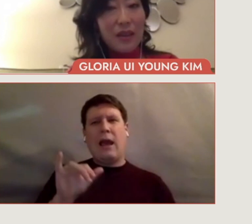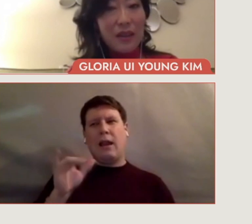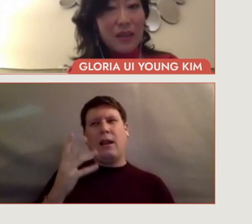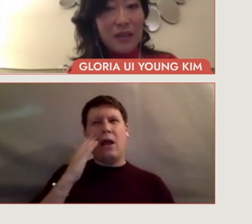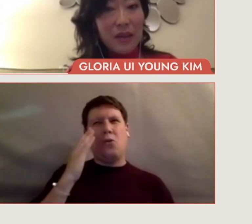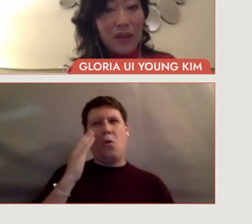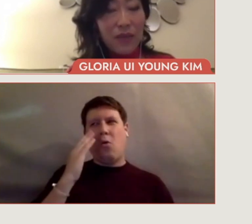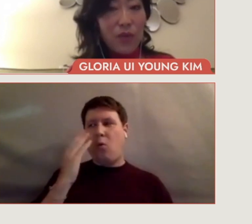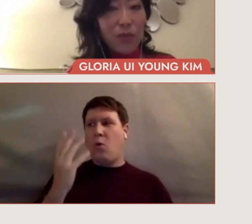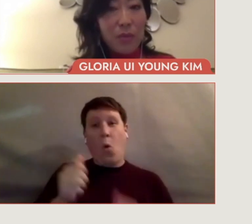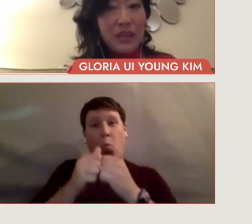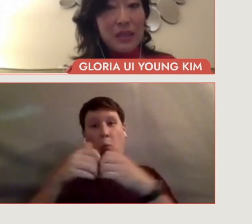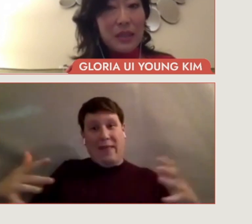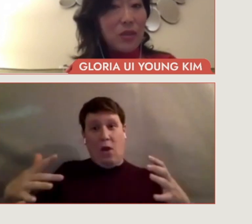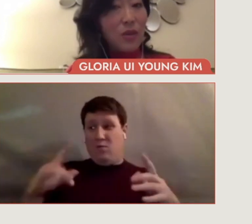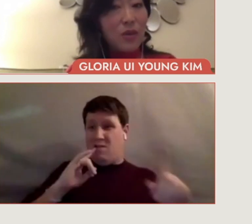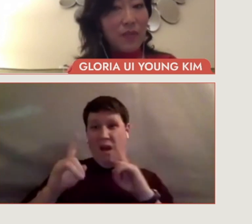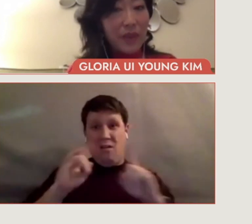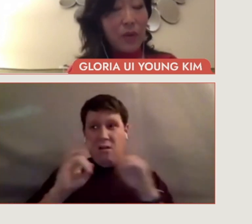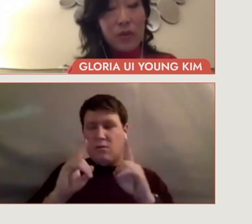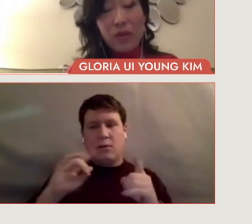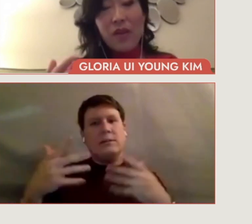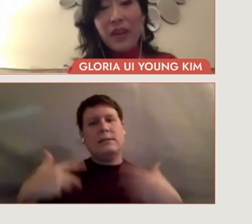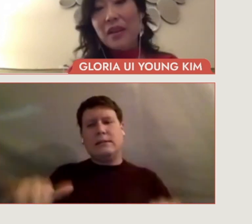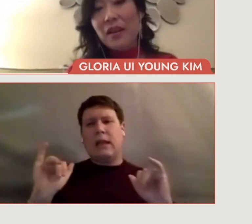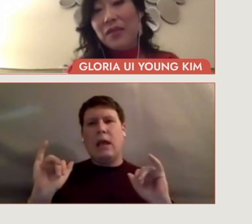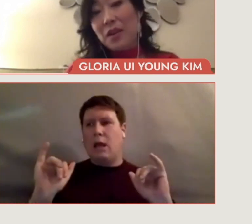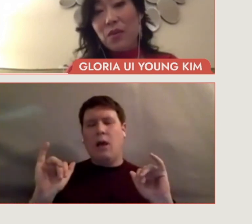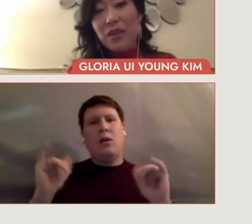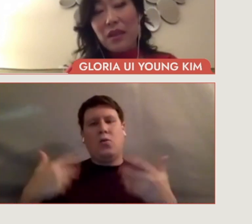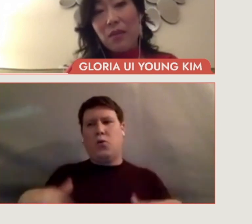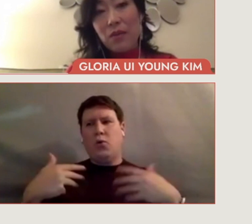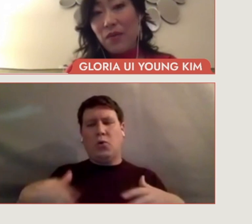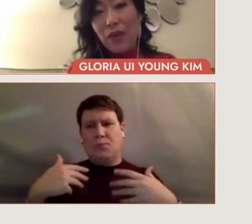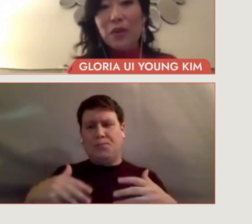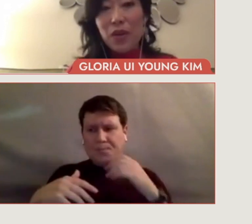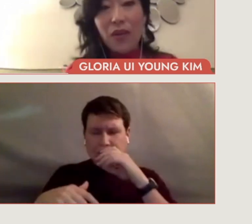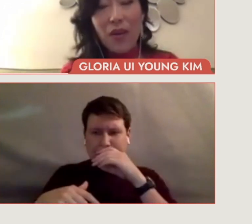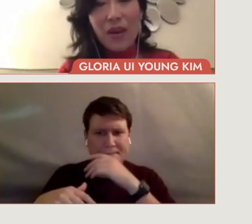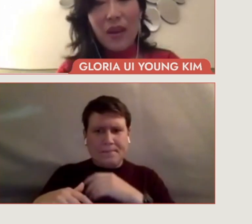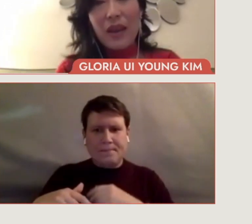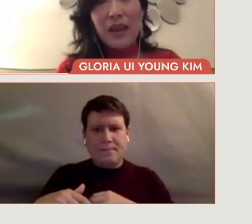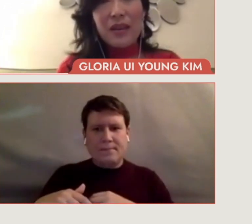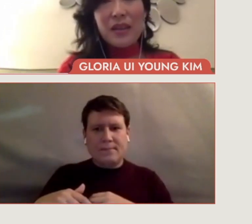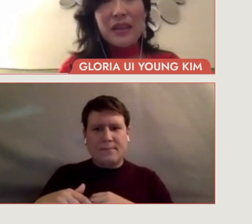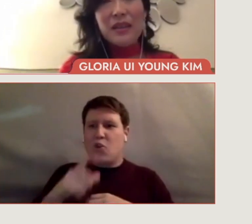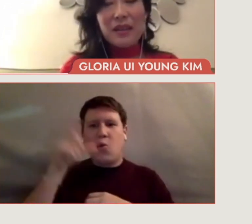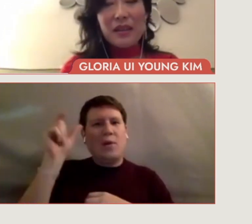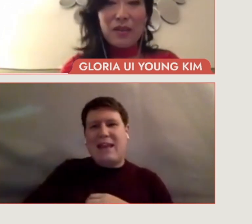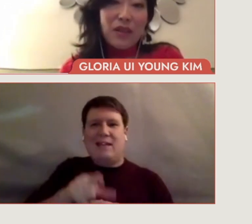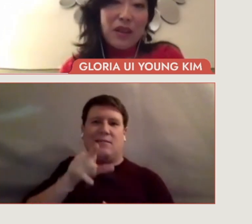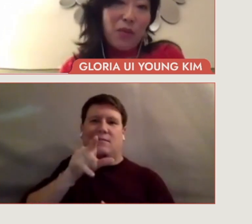think in a few of my pieces, there's, you know, there's a lot that I have done with very little dialogue, and I